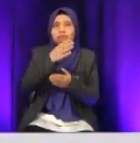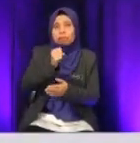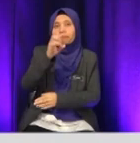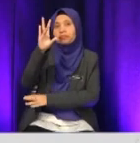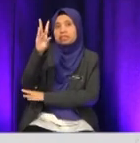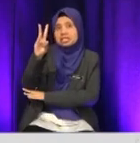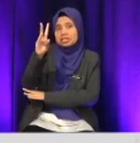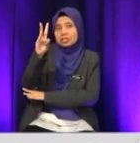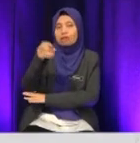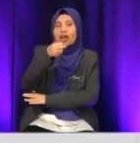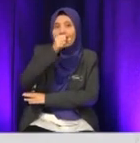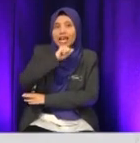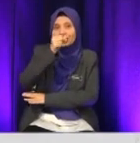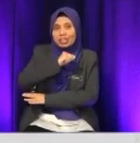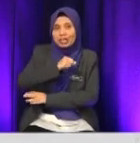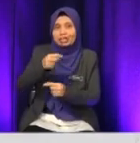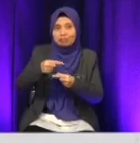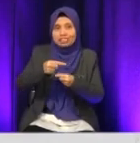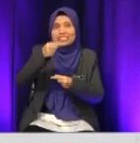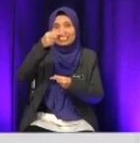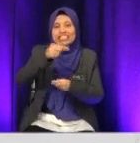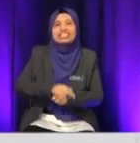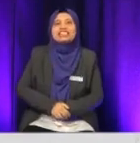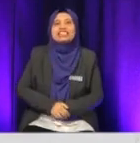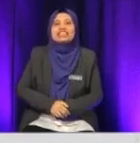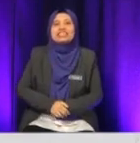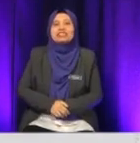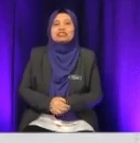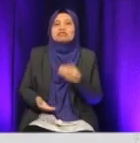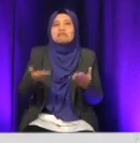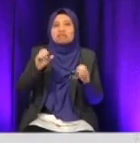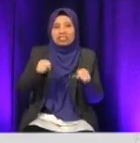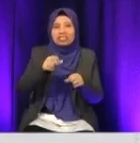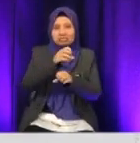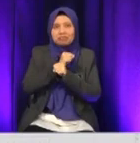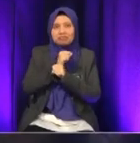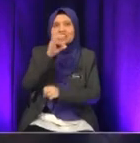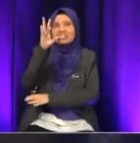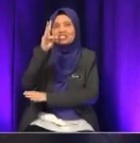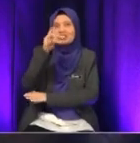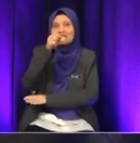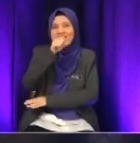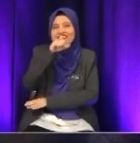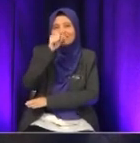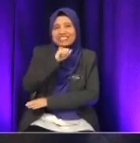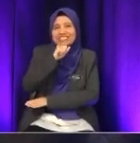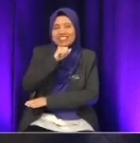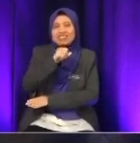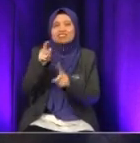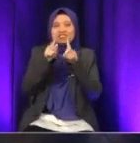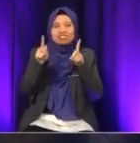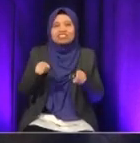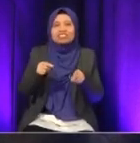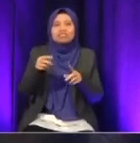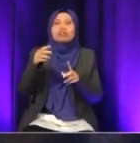seven ice cream sticks. So that's a good one. Maybe they can redeem 7 ice cream vouchers from me. 7 ice cream vouchers. All right. Virtual